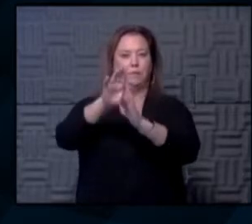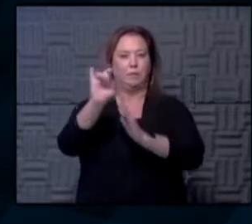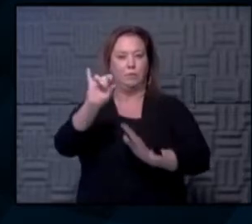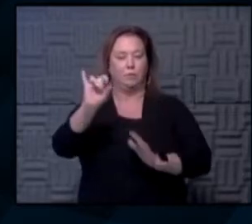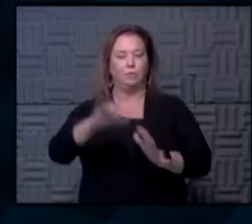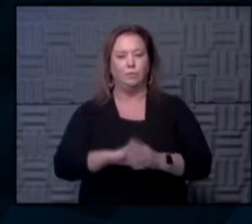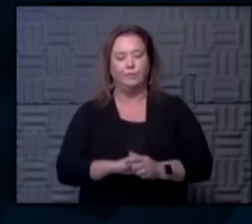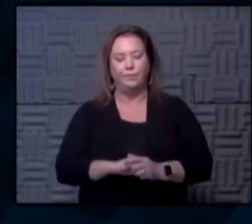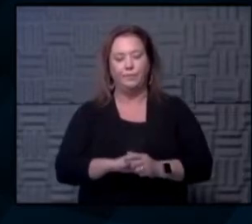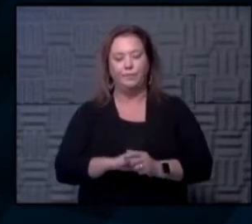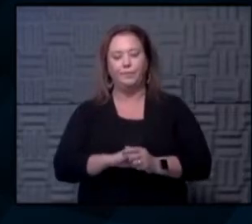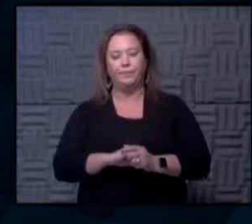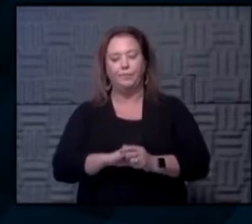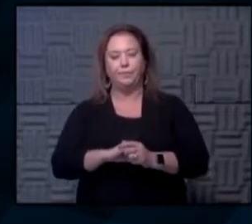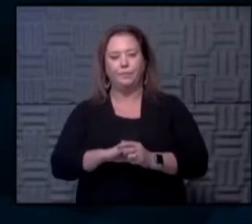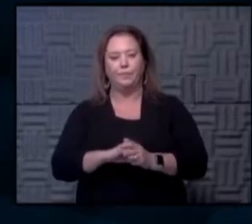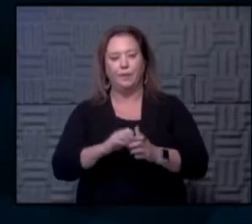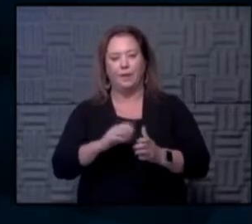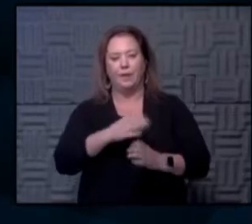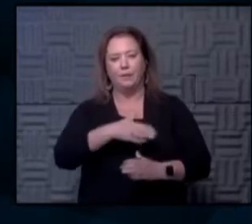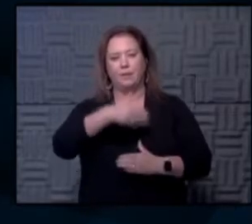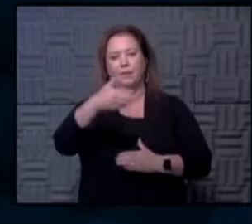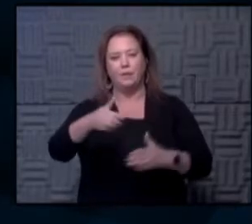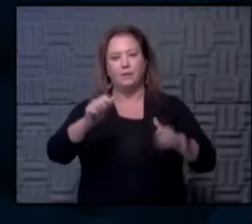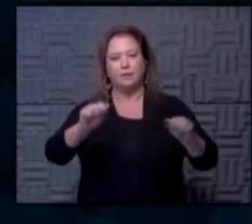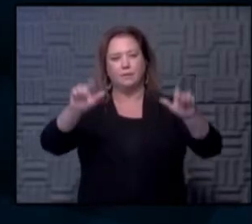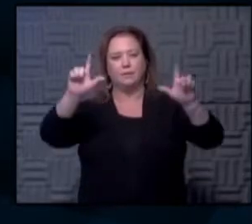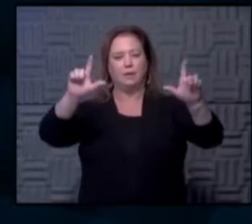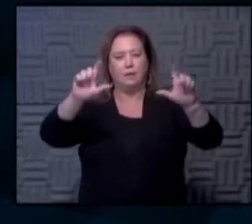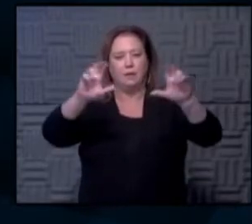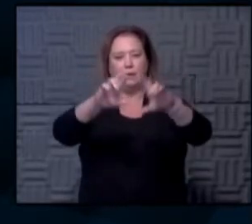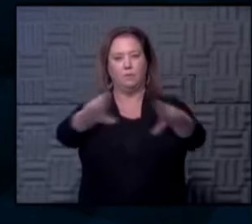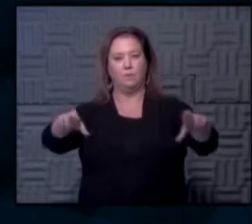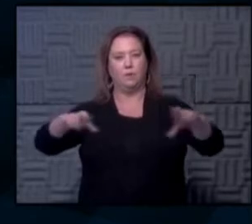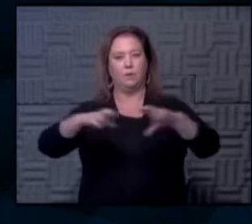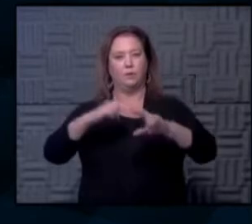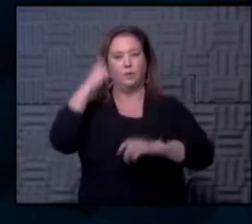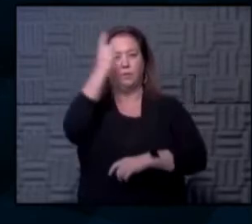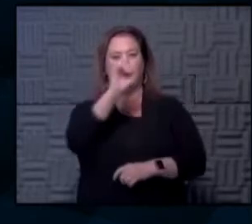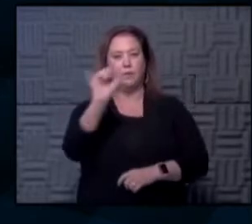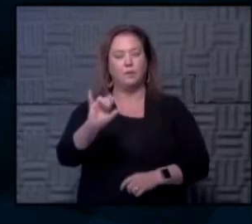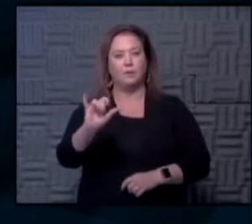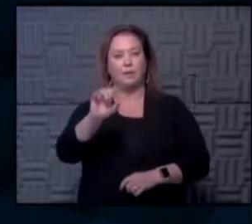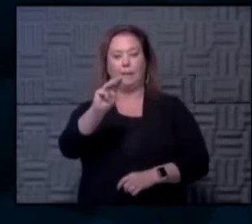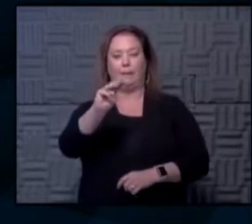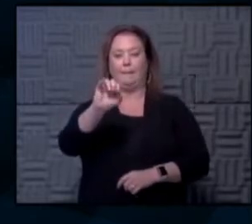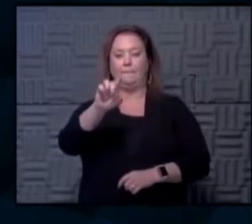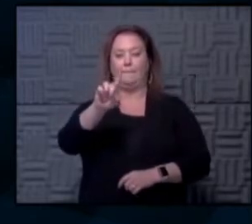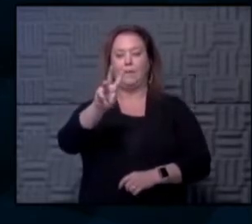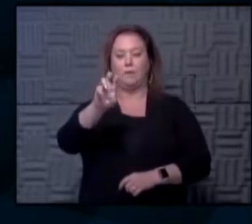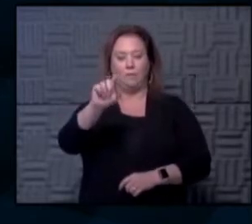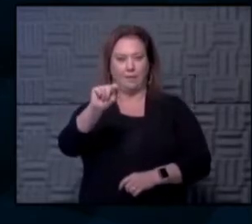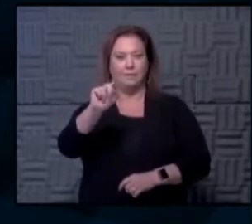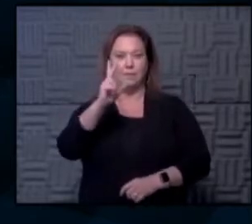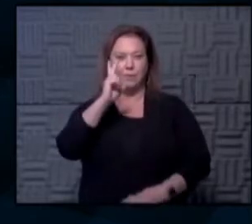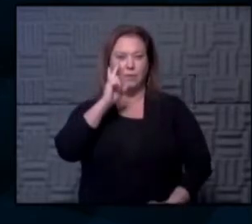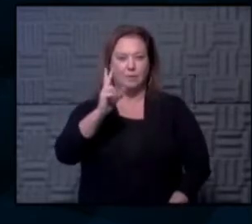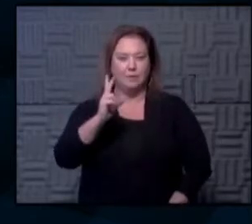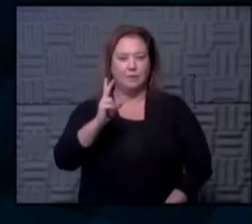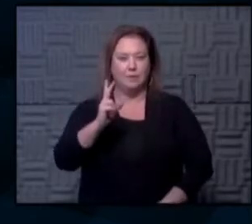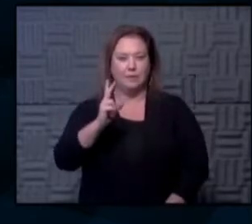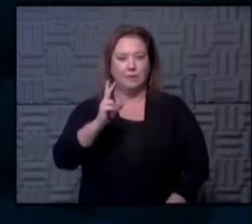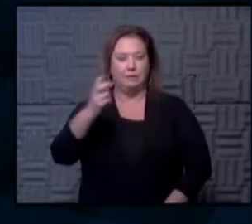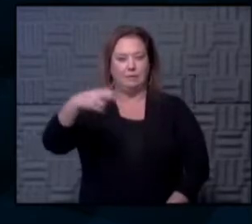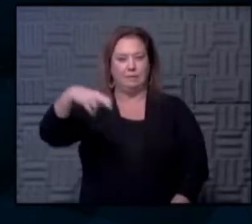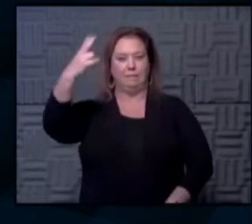increase. The next slide is the regional look. And the Midwest, you can see,